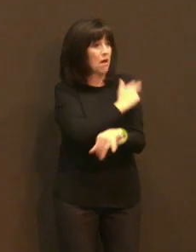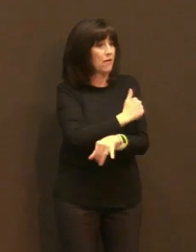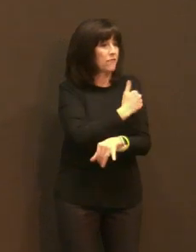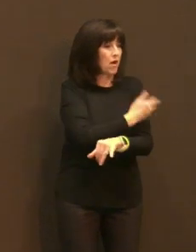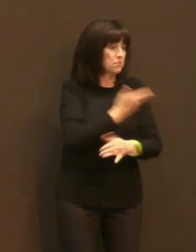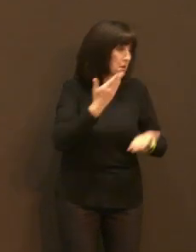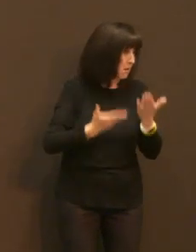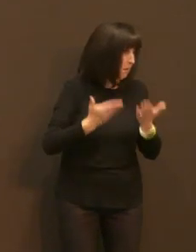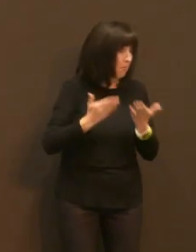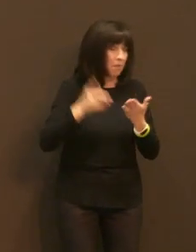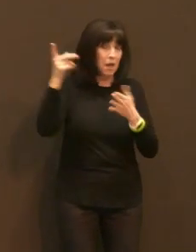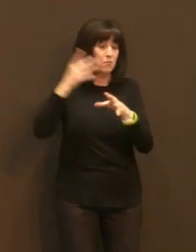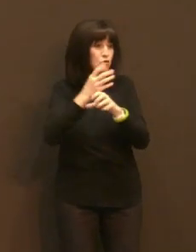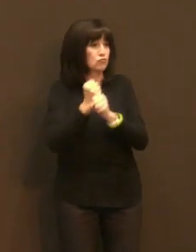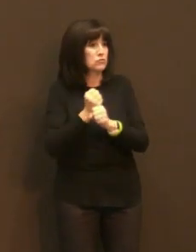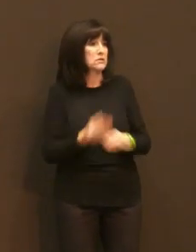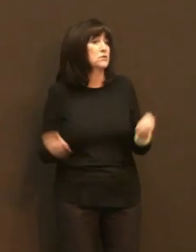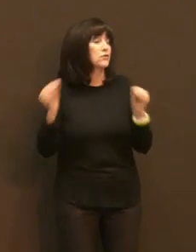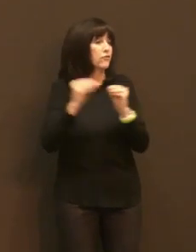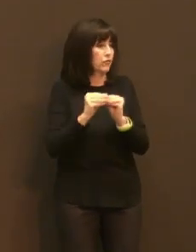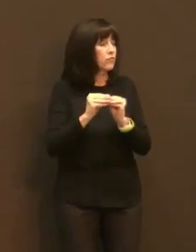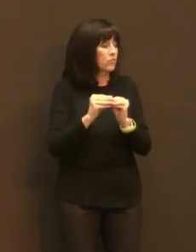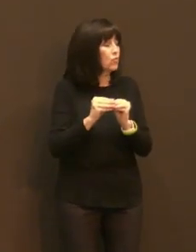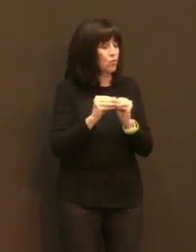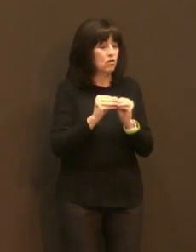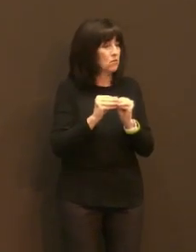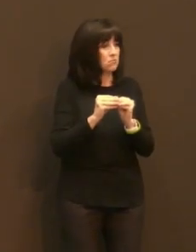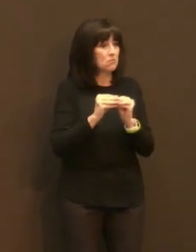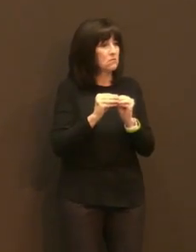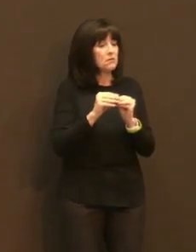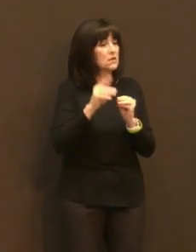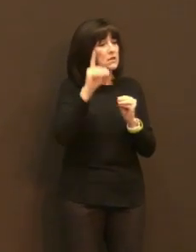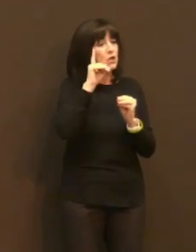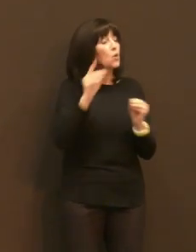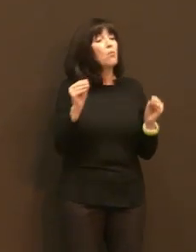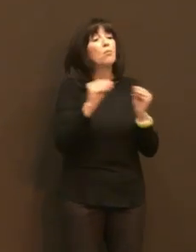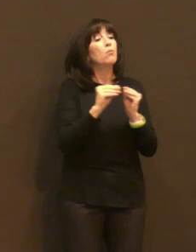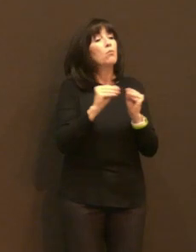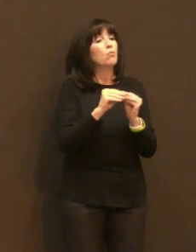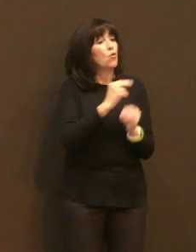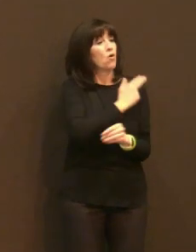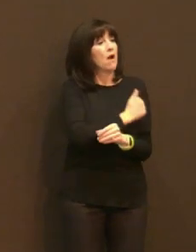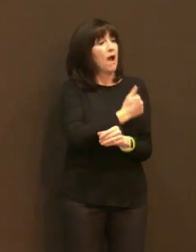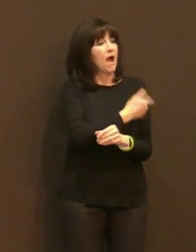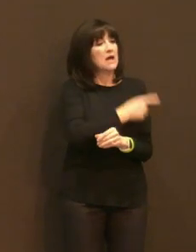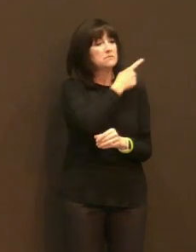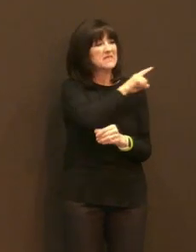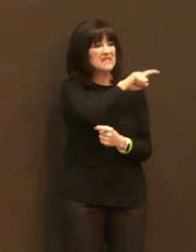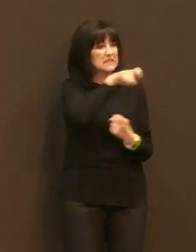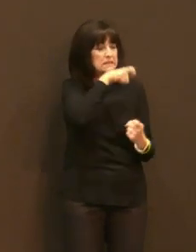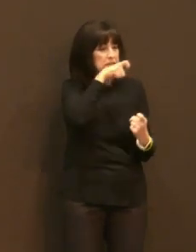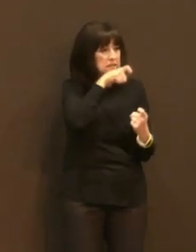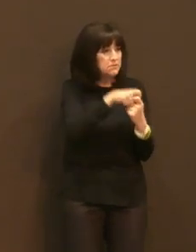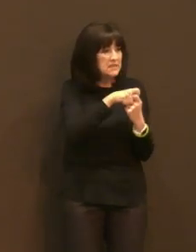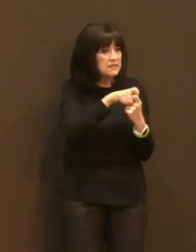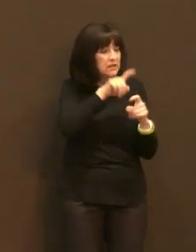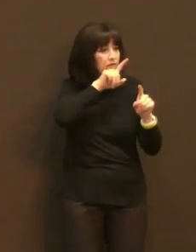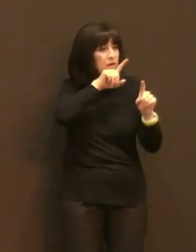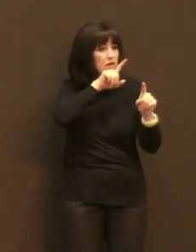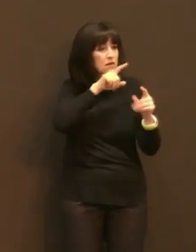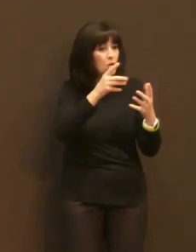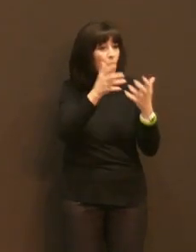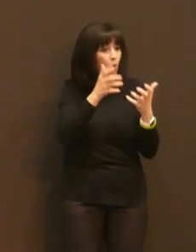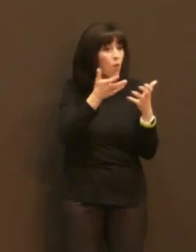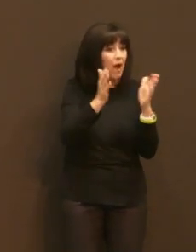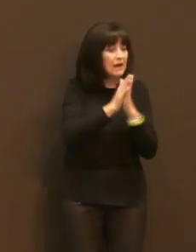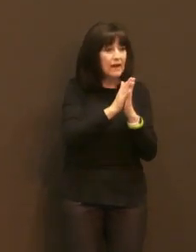correct me, I believe their requests have basically been for specific things that they can't get, not necessarily, hey, we need